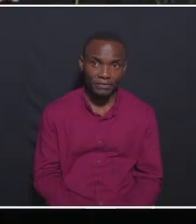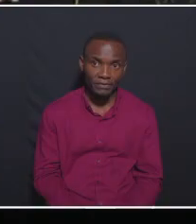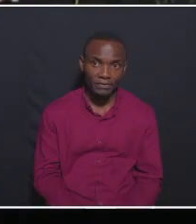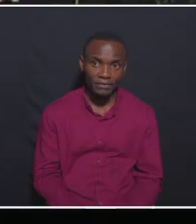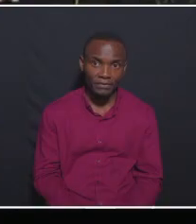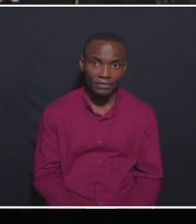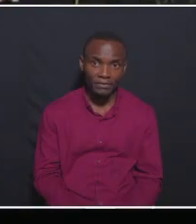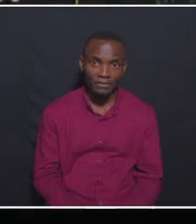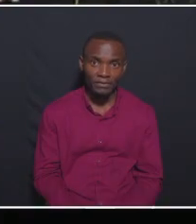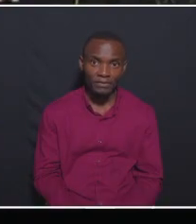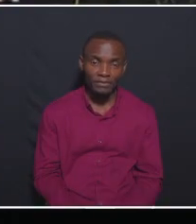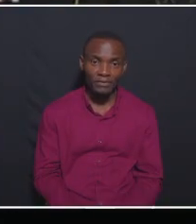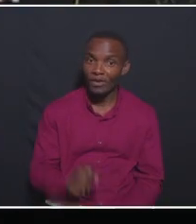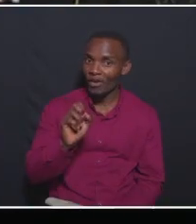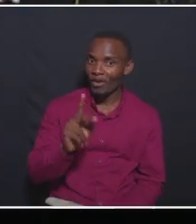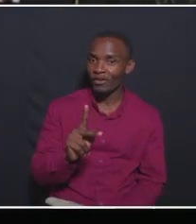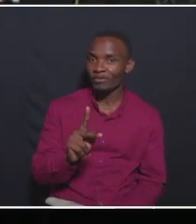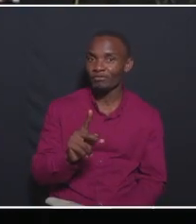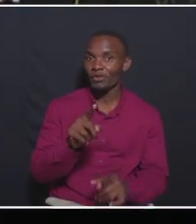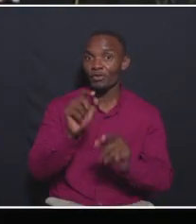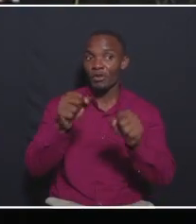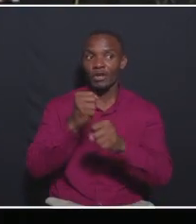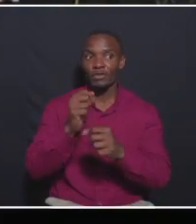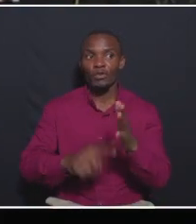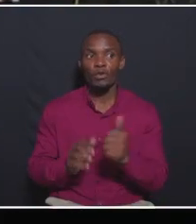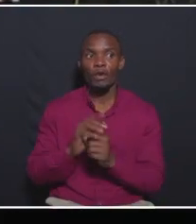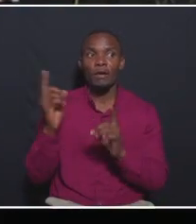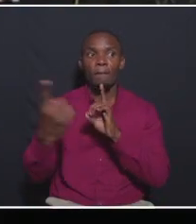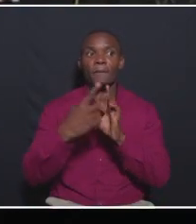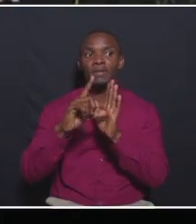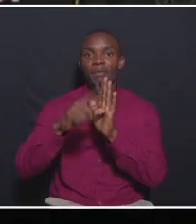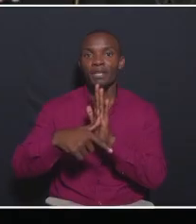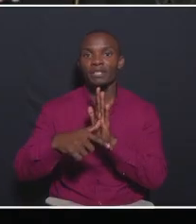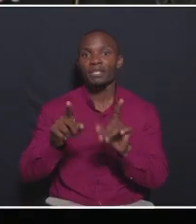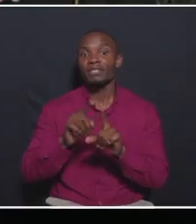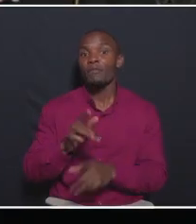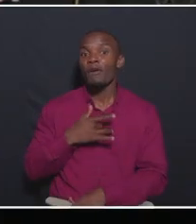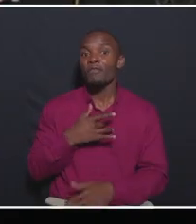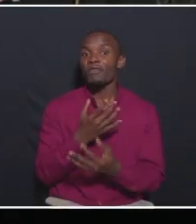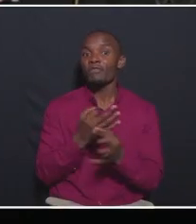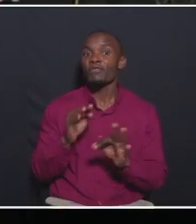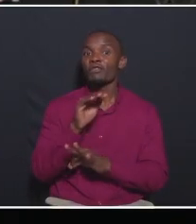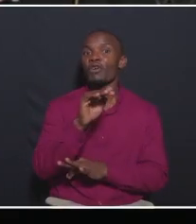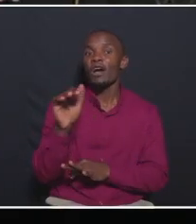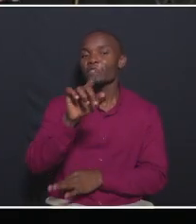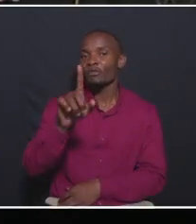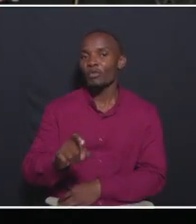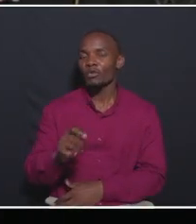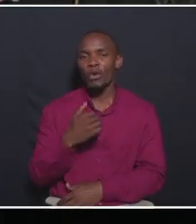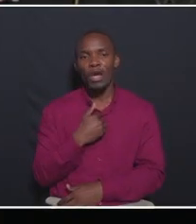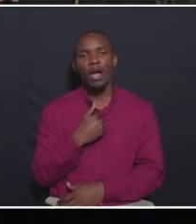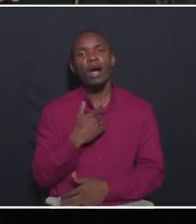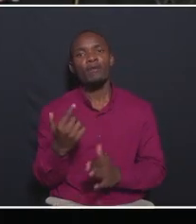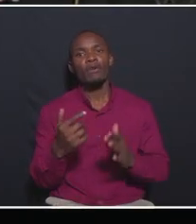Okay, guys, you can catch them. Feel free to ask them more questions. We have our booth at the back there. There are some